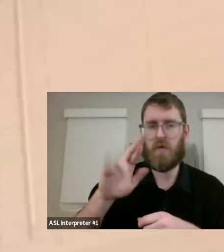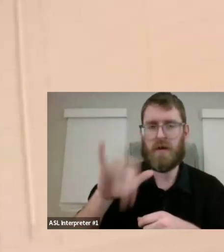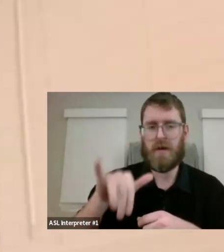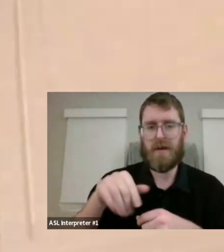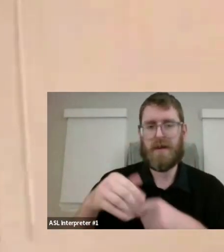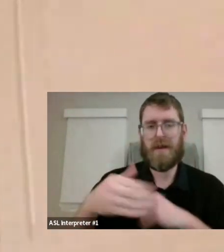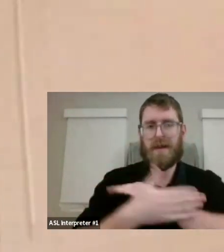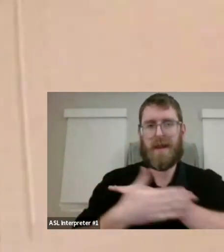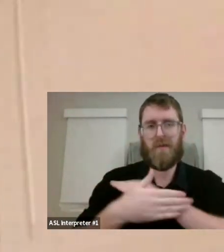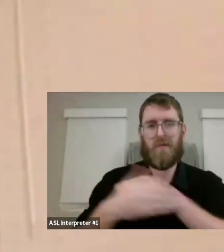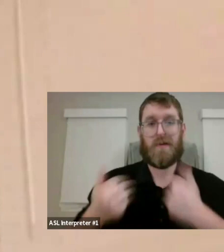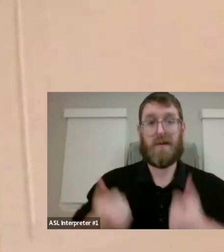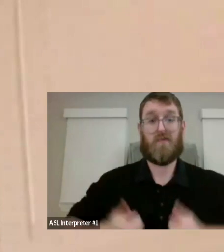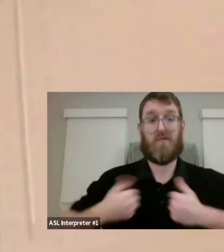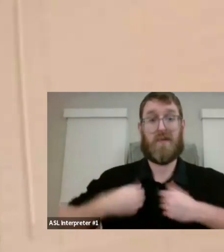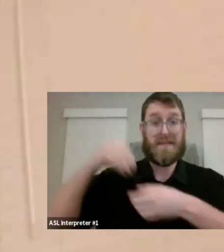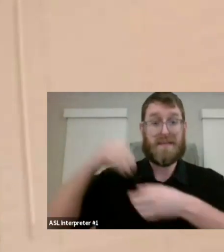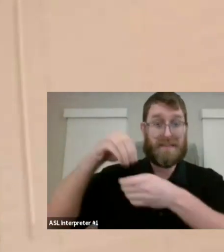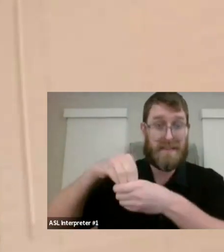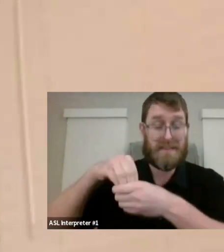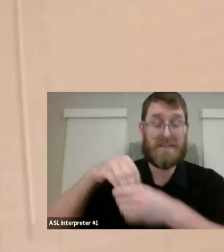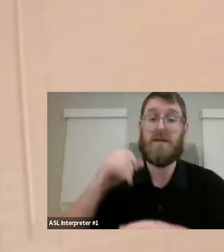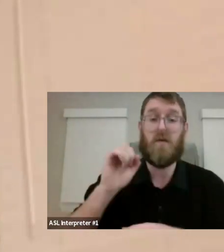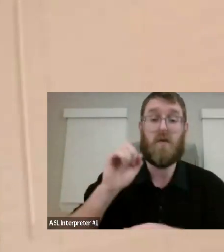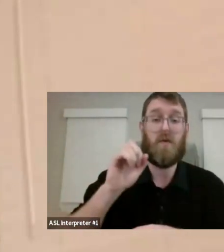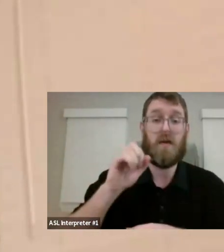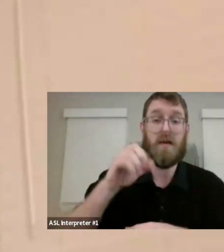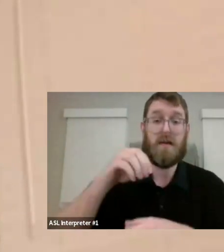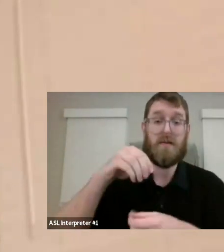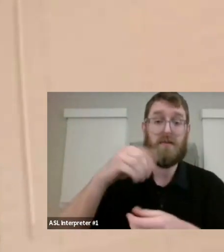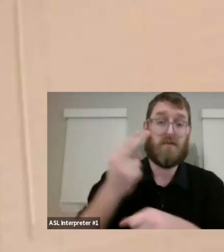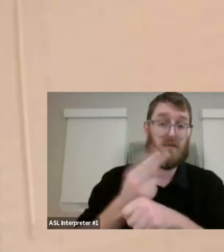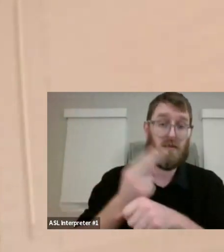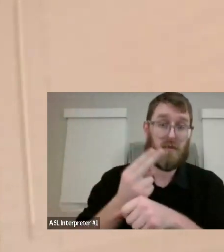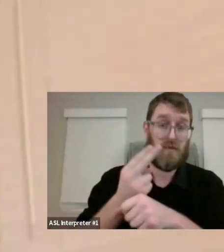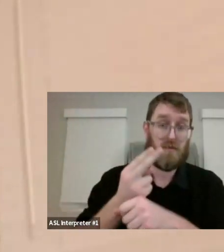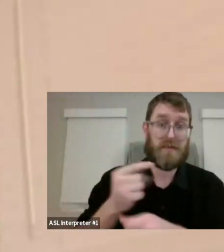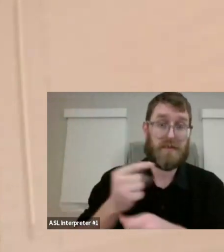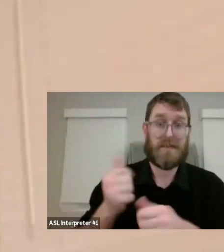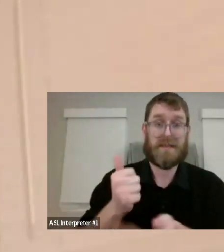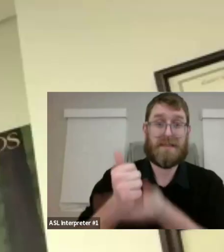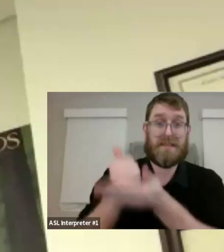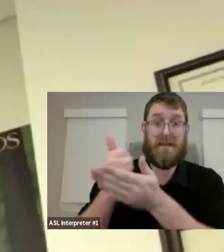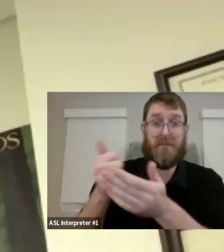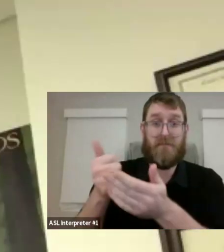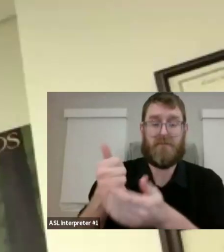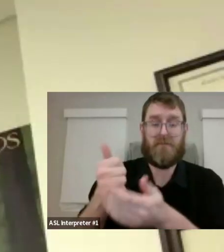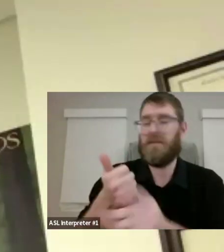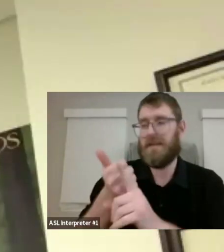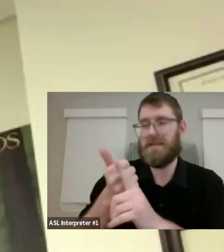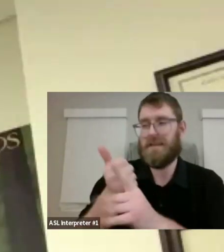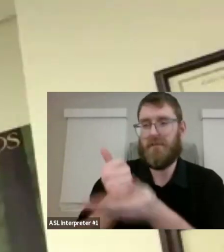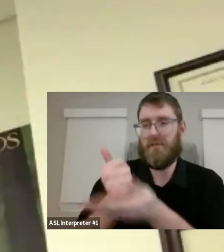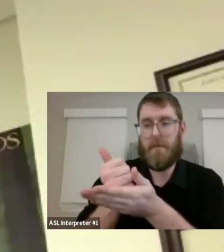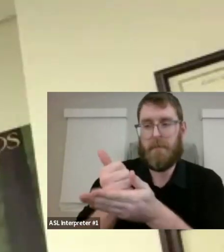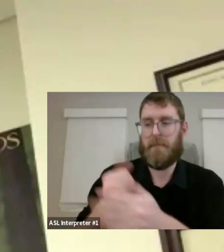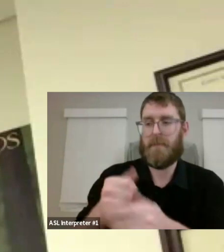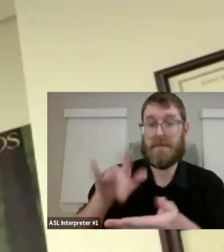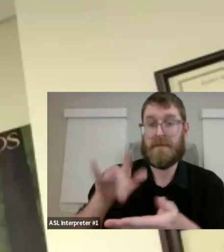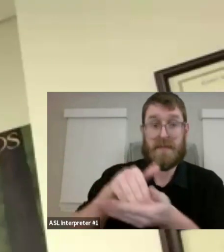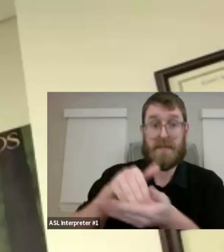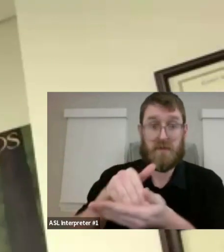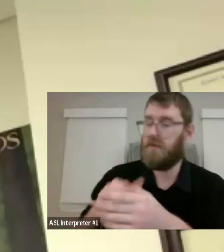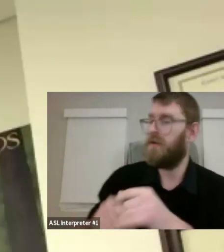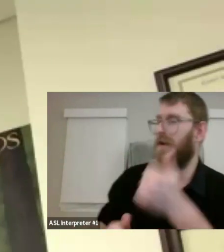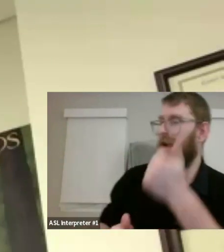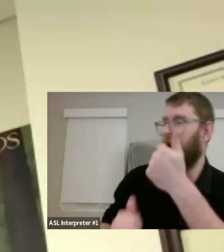Center, or do they have the same centers in other counties? Every county has a